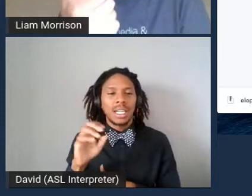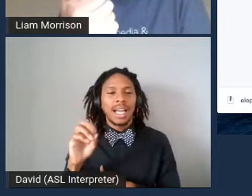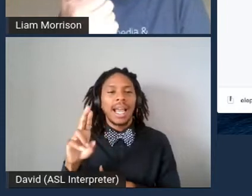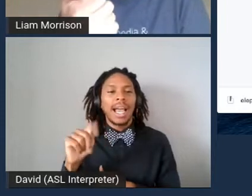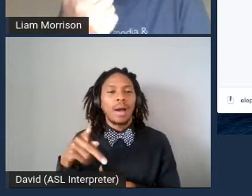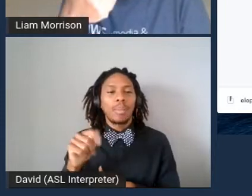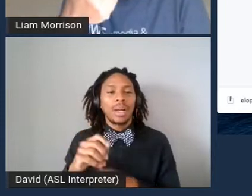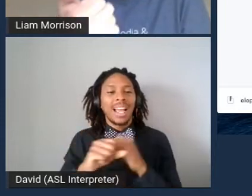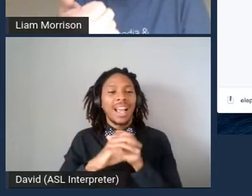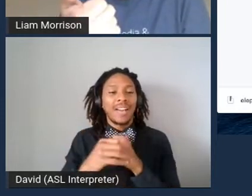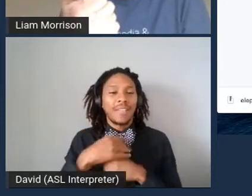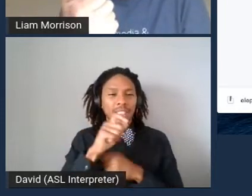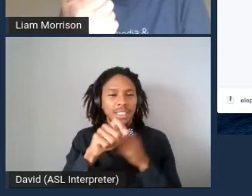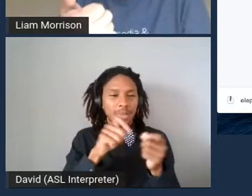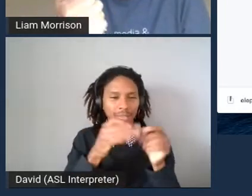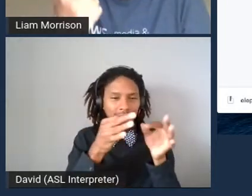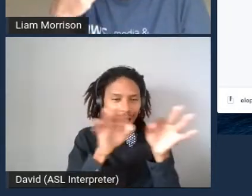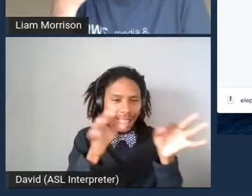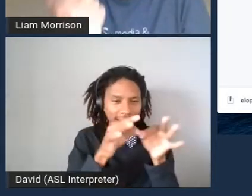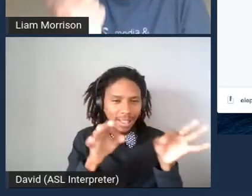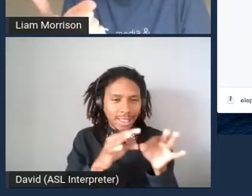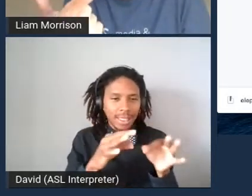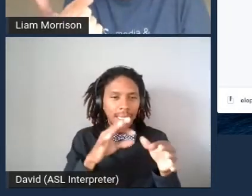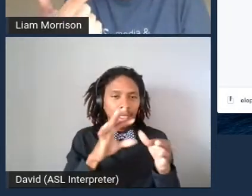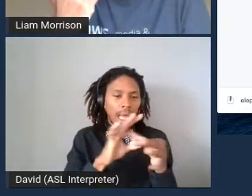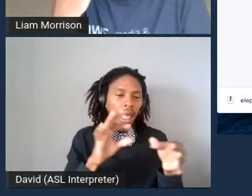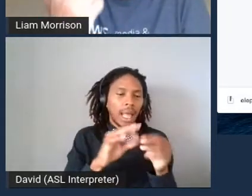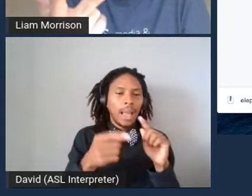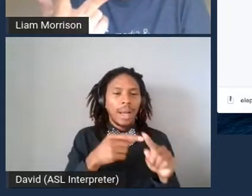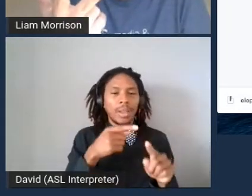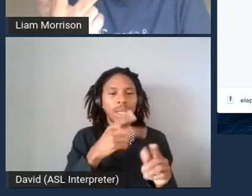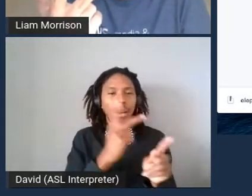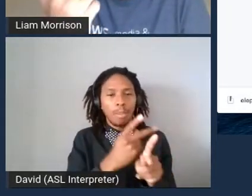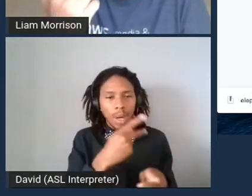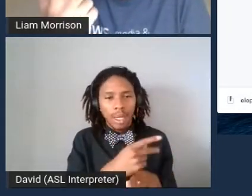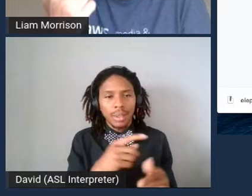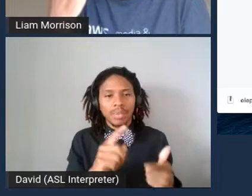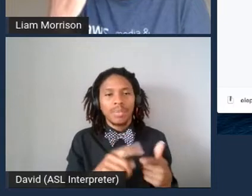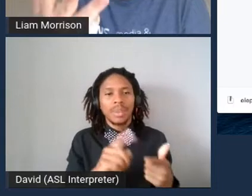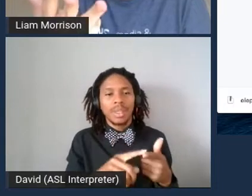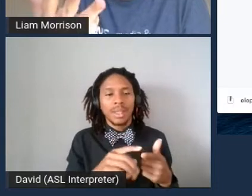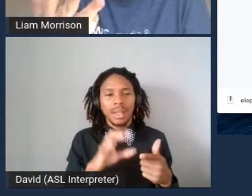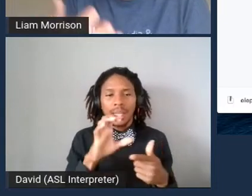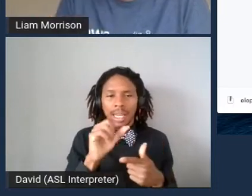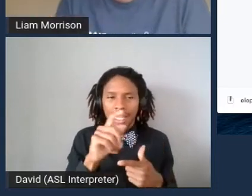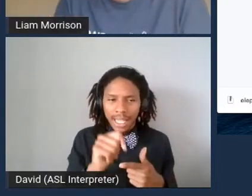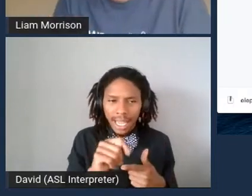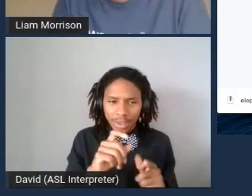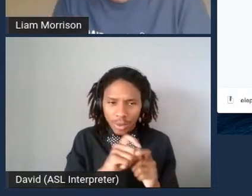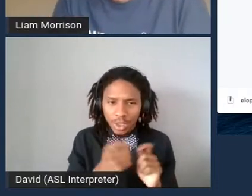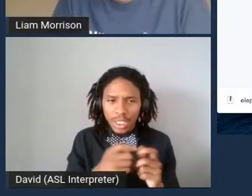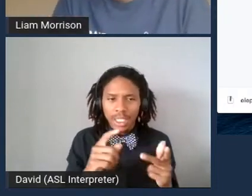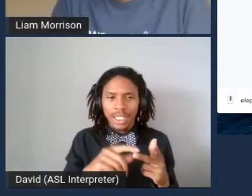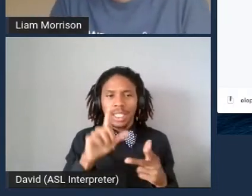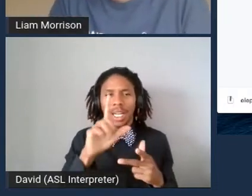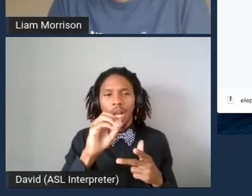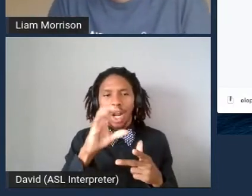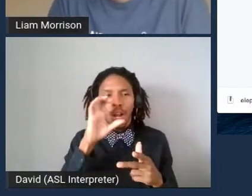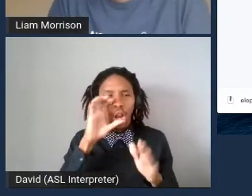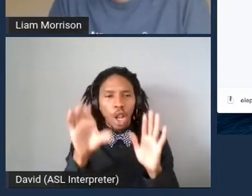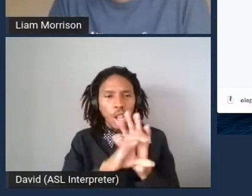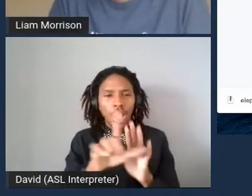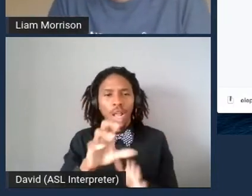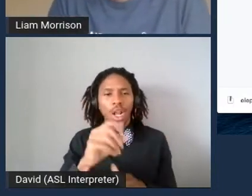have specific language that talks about the product. Products will get mentioned. The cast will change. Logos will appear. There's